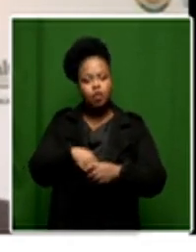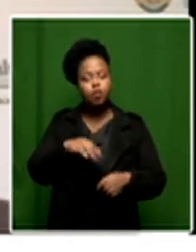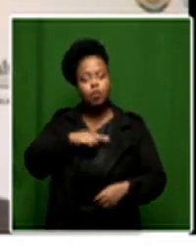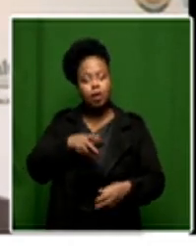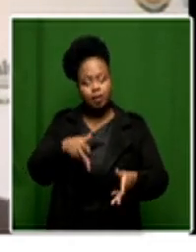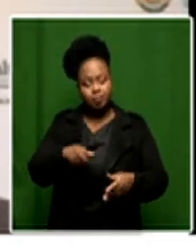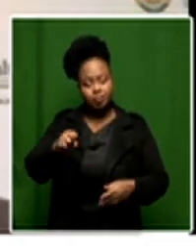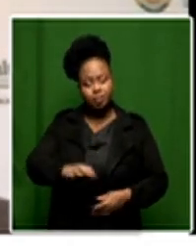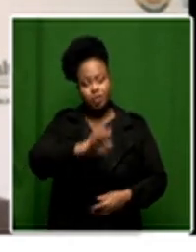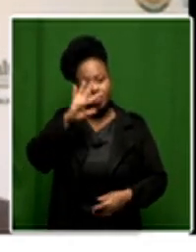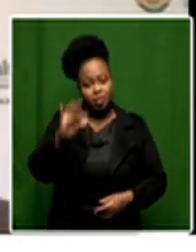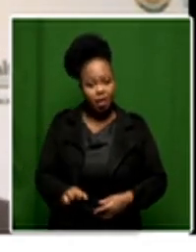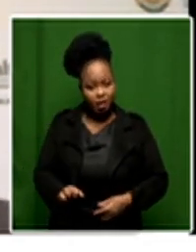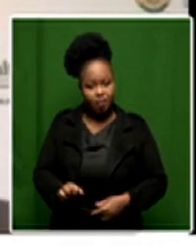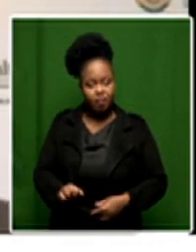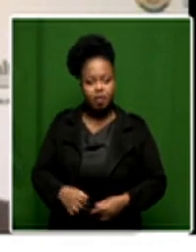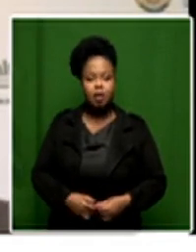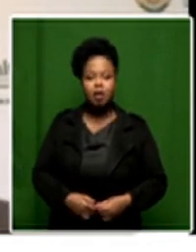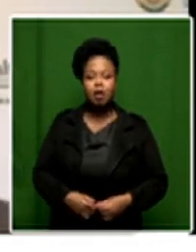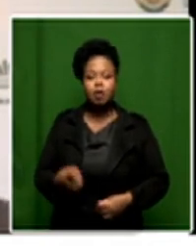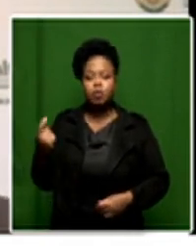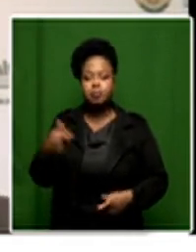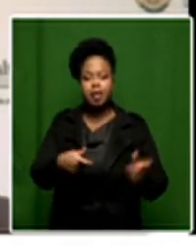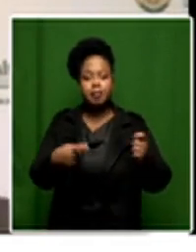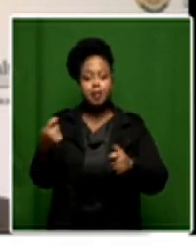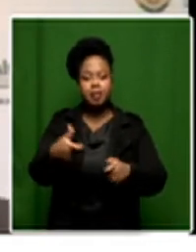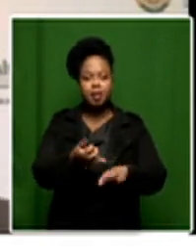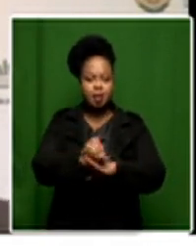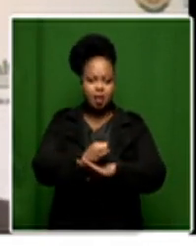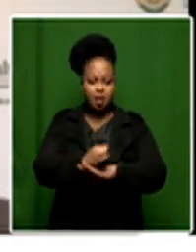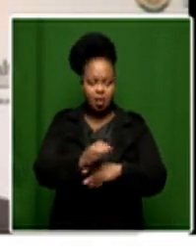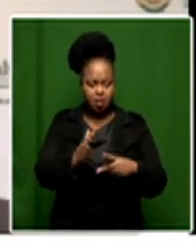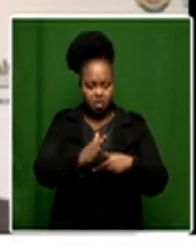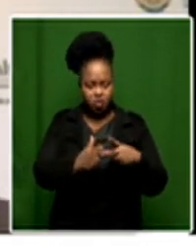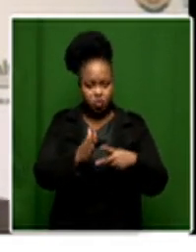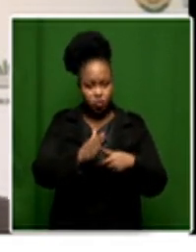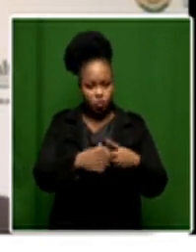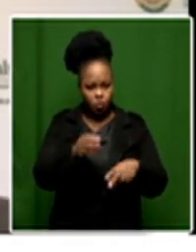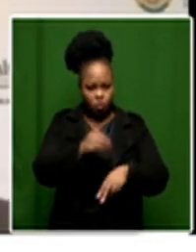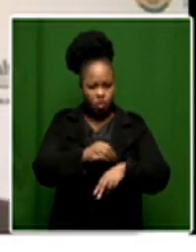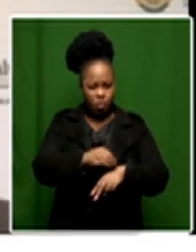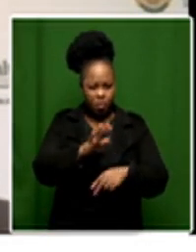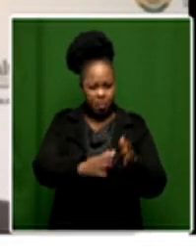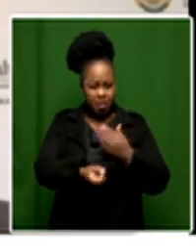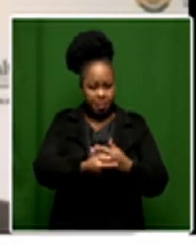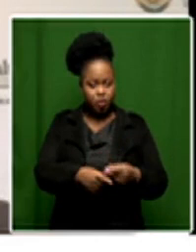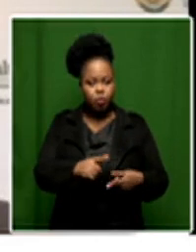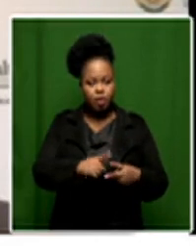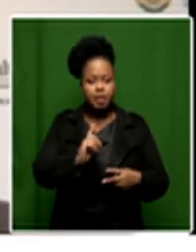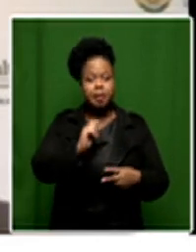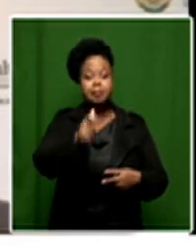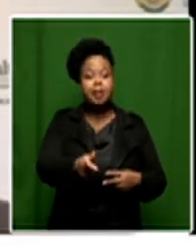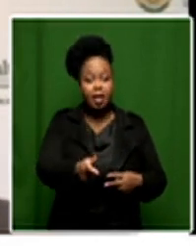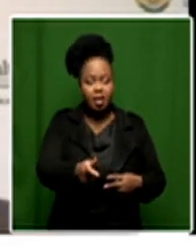that were asked to put in money earlier, there were two issues about them. Firstly, they had to put money